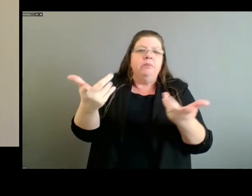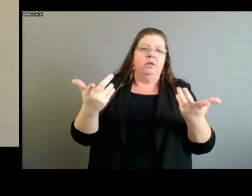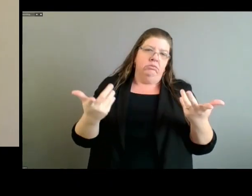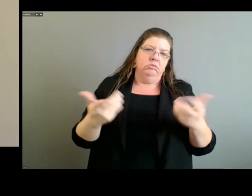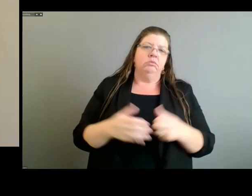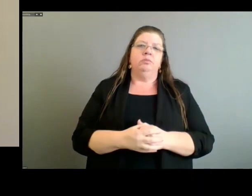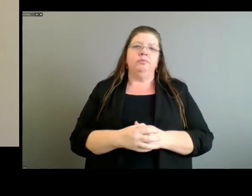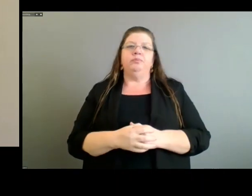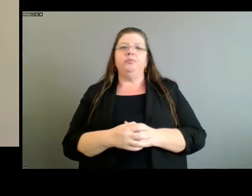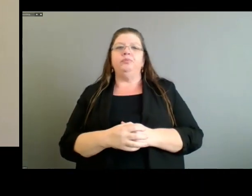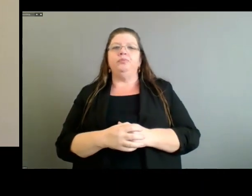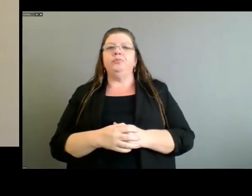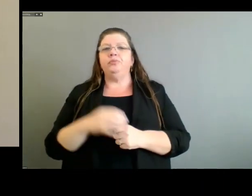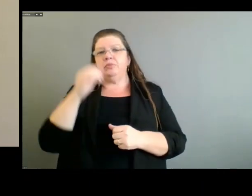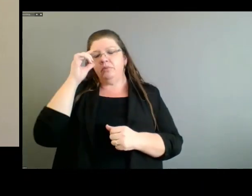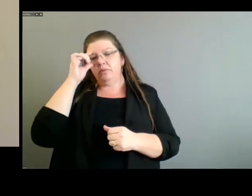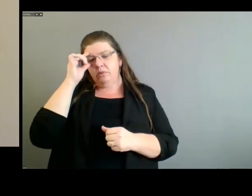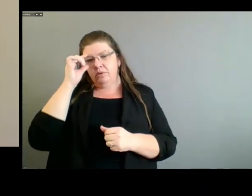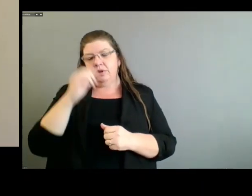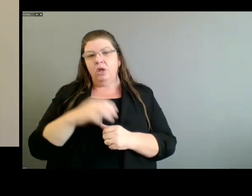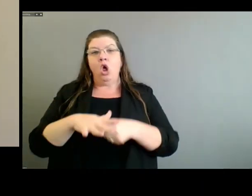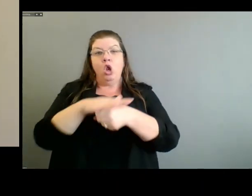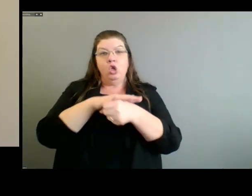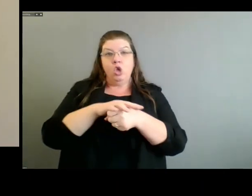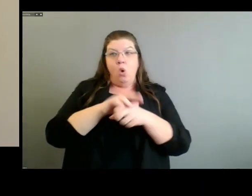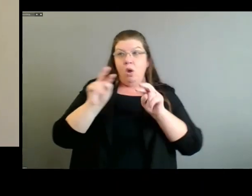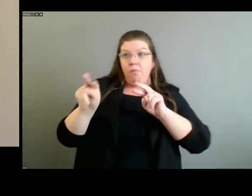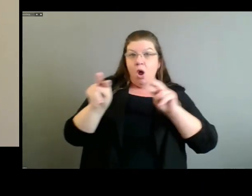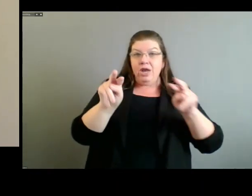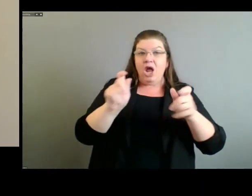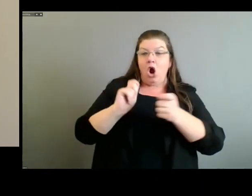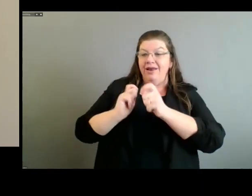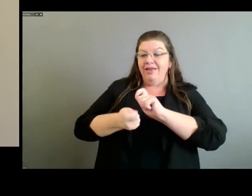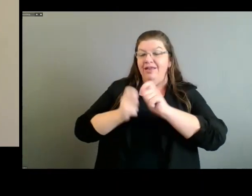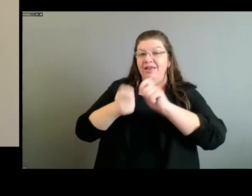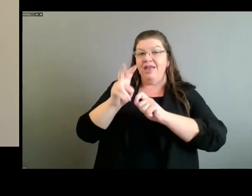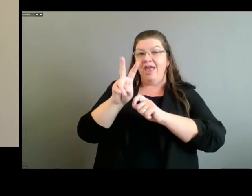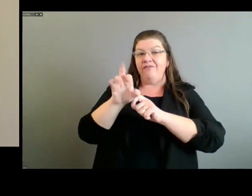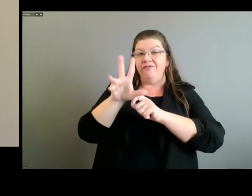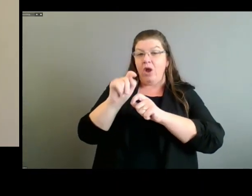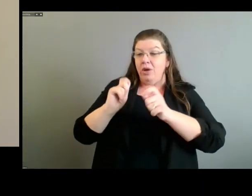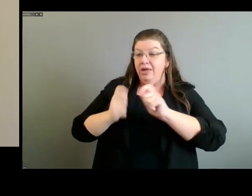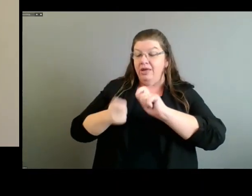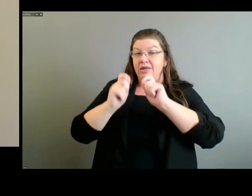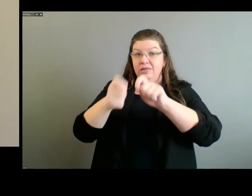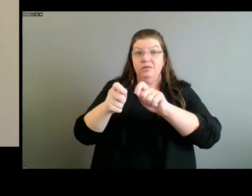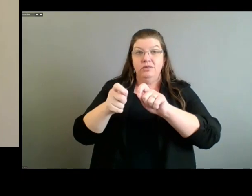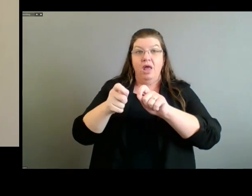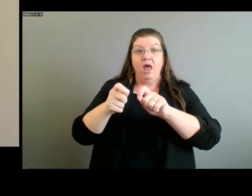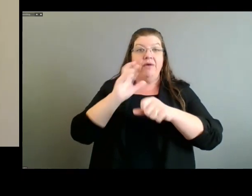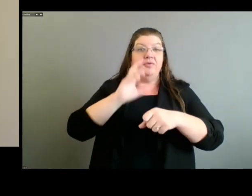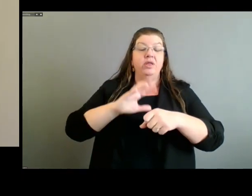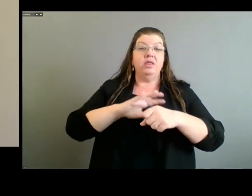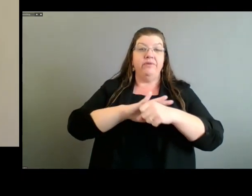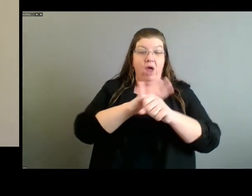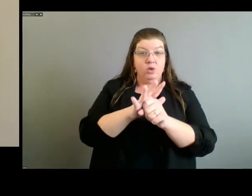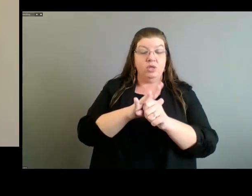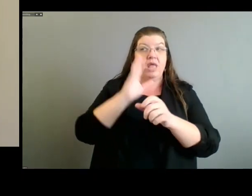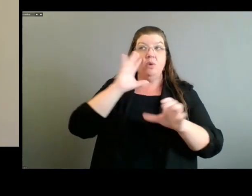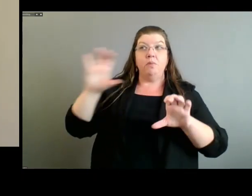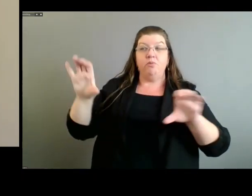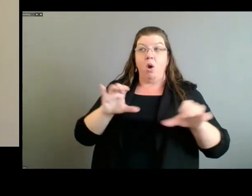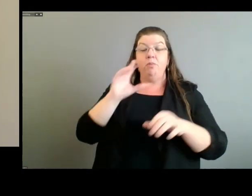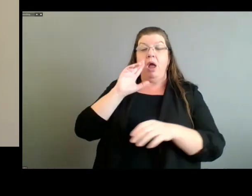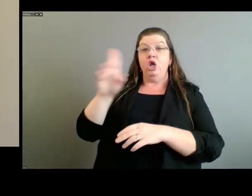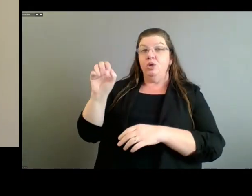Our local monitoring project on variants of the virus that is performed by UCSB in conjunction with College